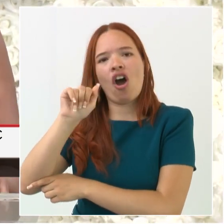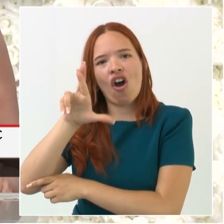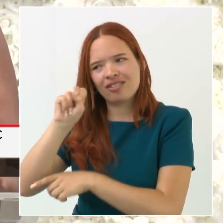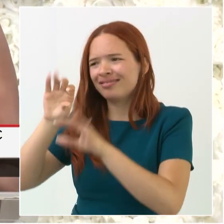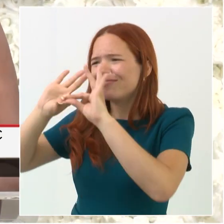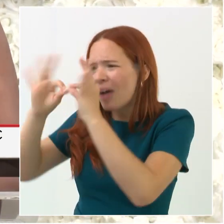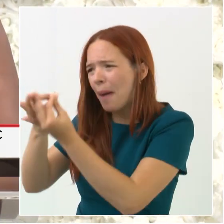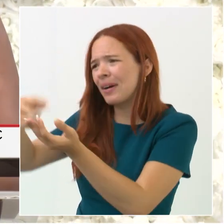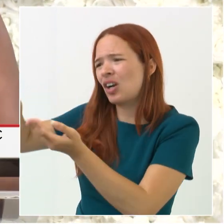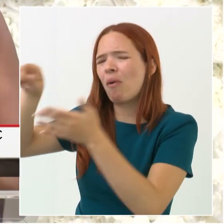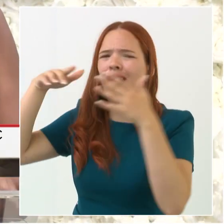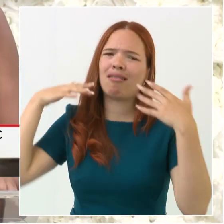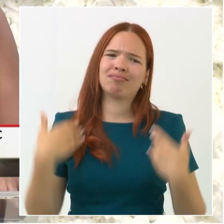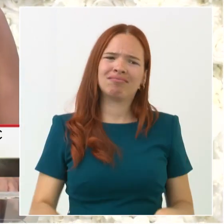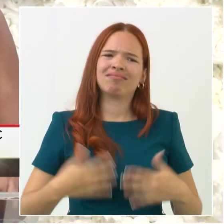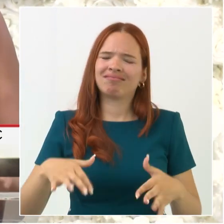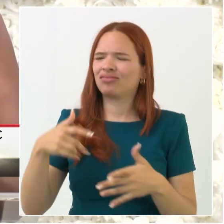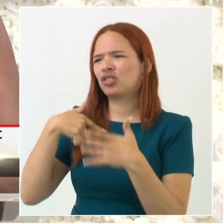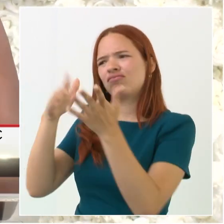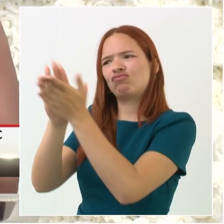of applause.